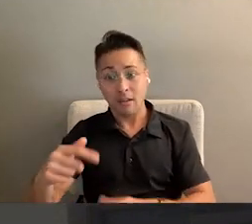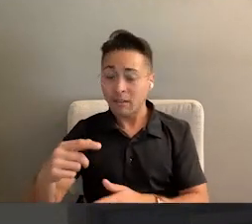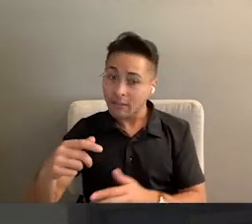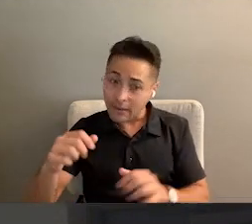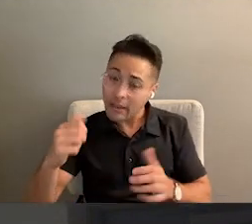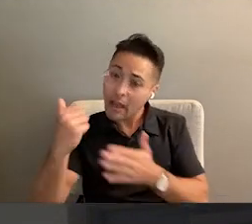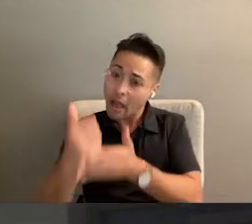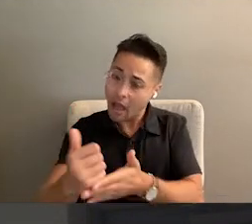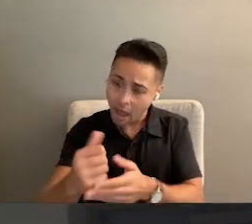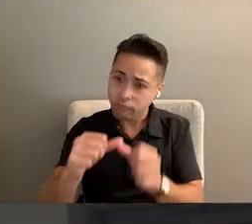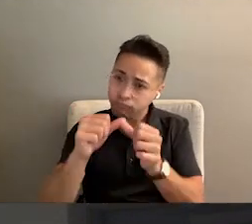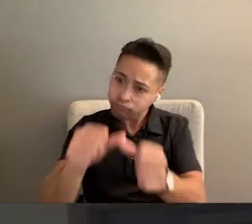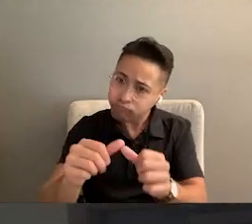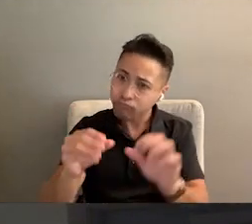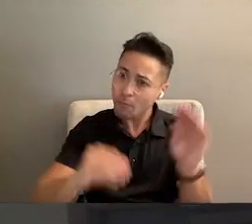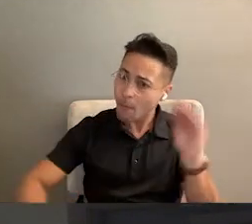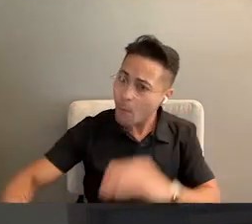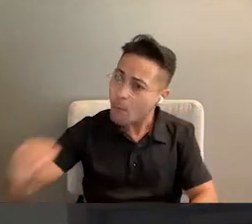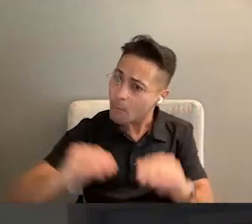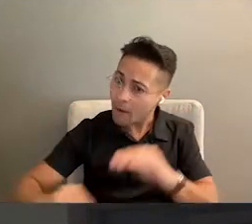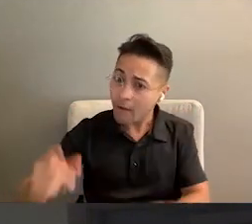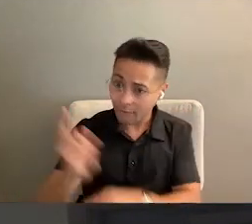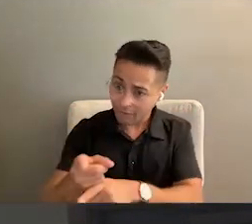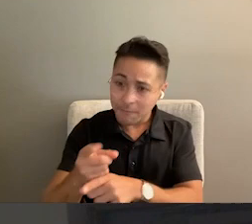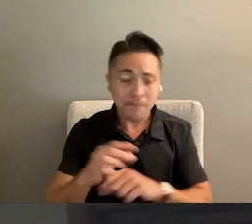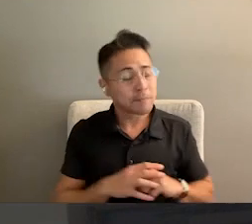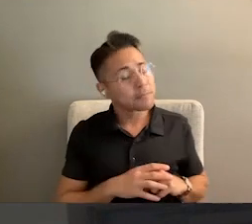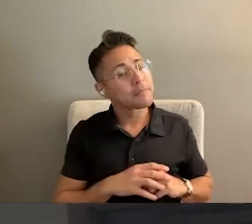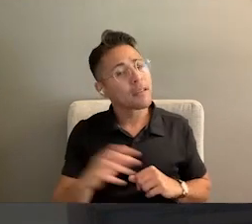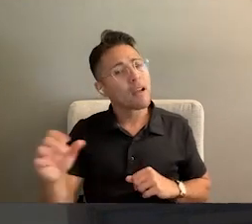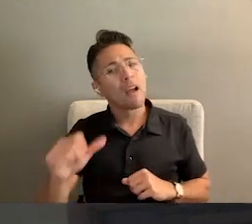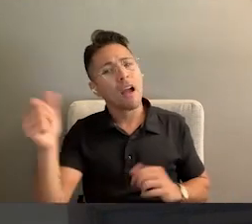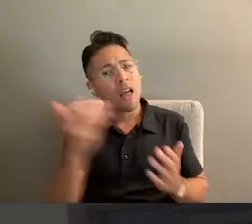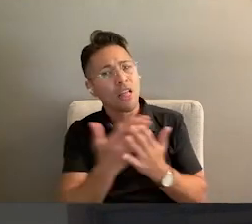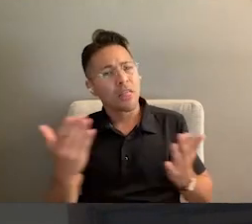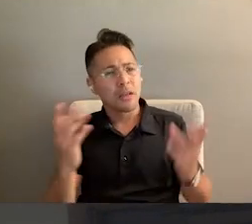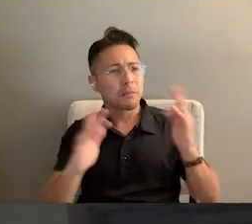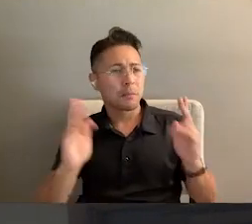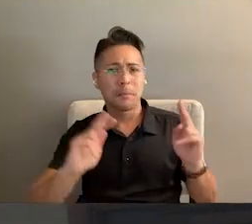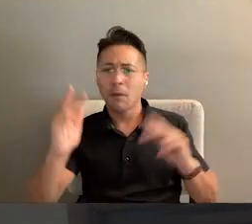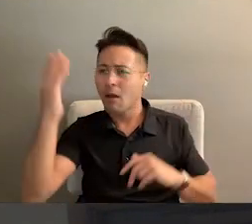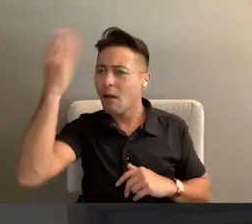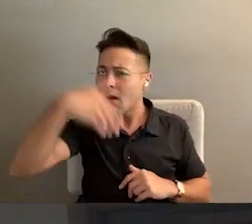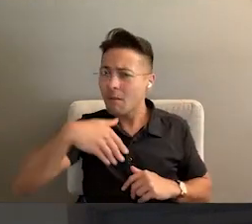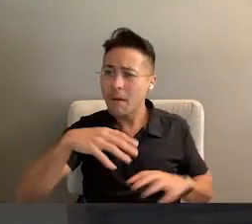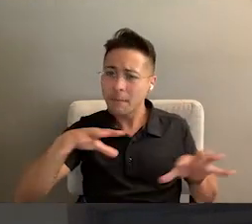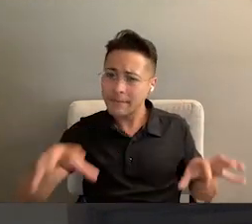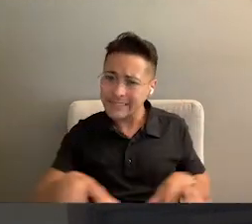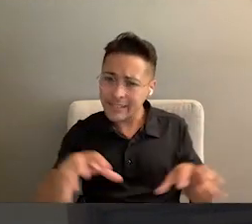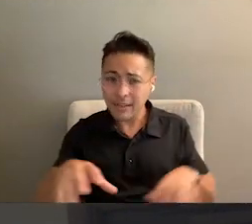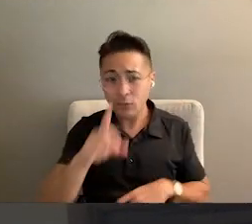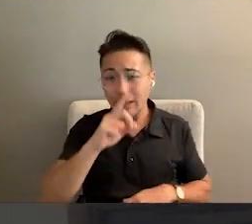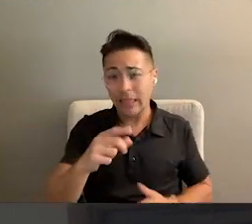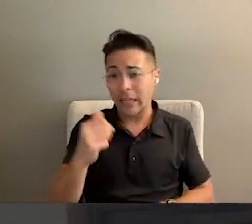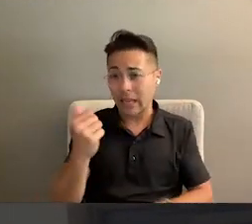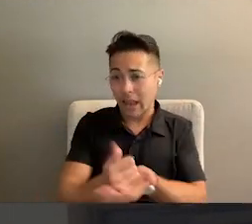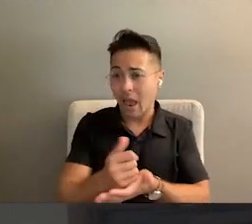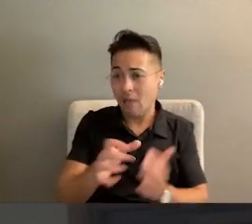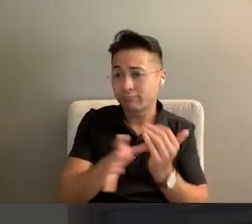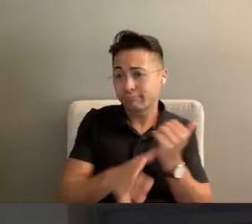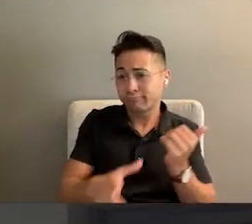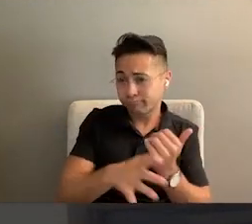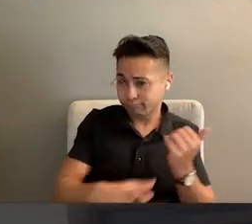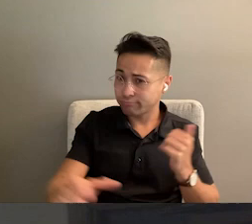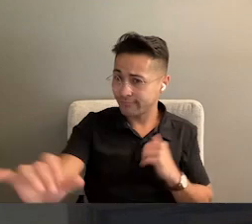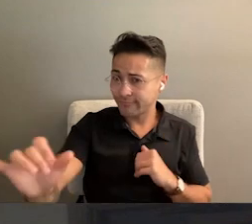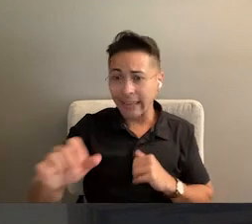real tonic and tight, massage therapy can help you keep some mobility, right? Another thing a lot of people don't know about massage